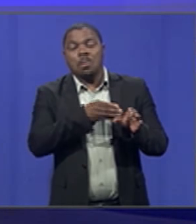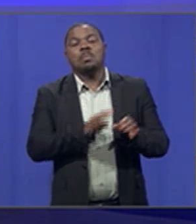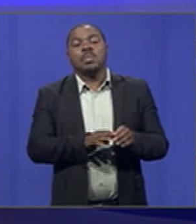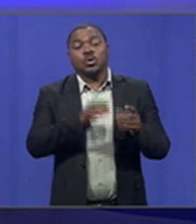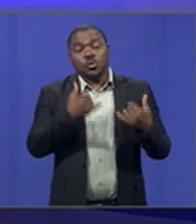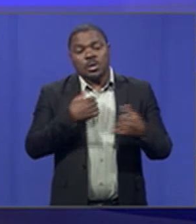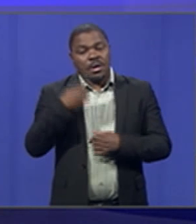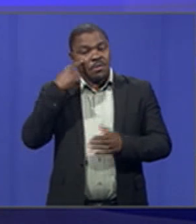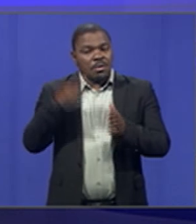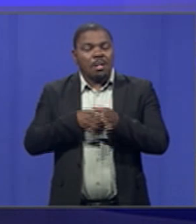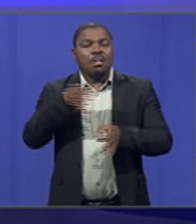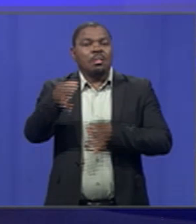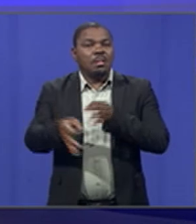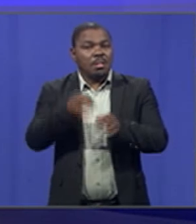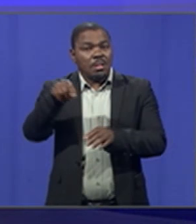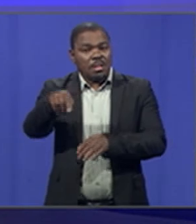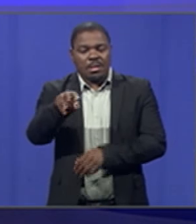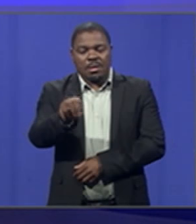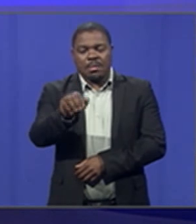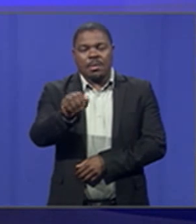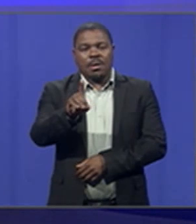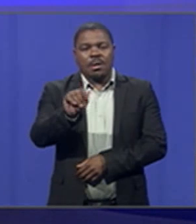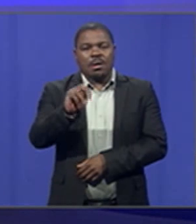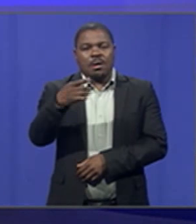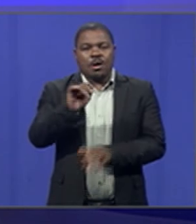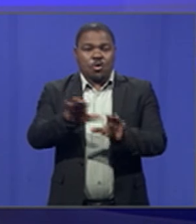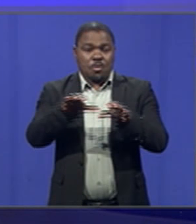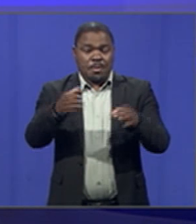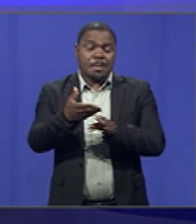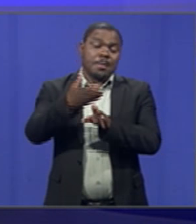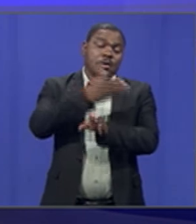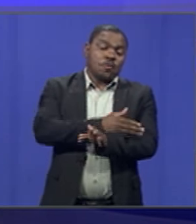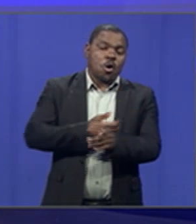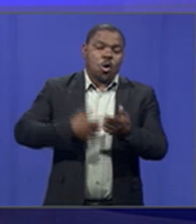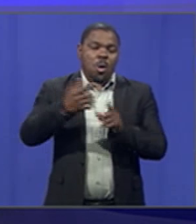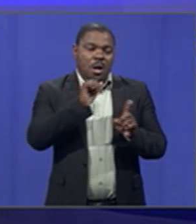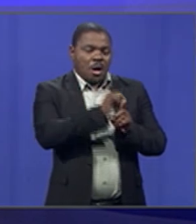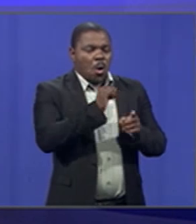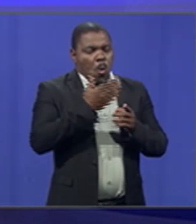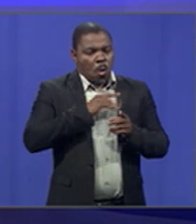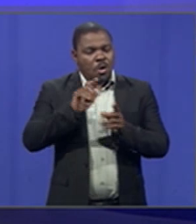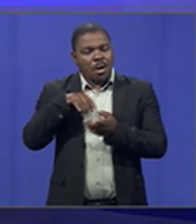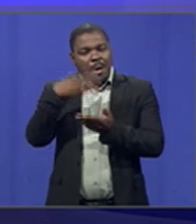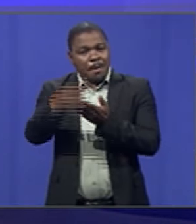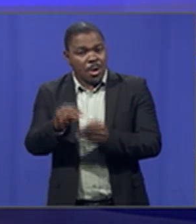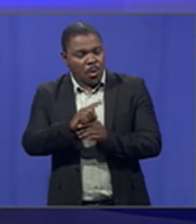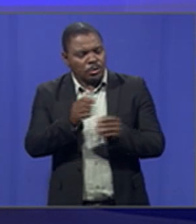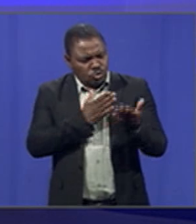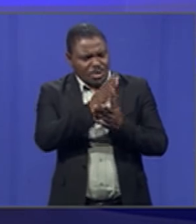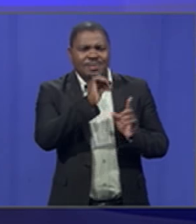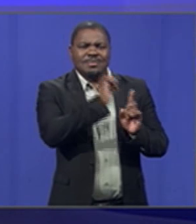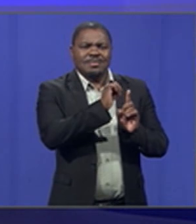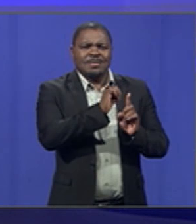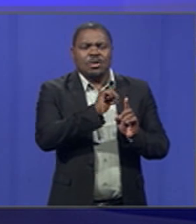bo tswelela ka kwa komising ya dipatlisiso ya Matlanga moraga gore babueledi ba gagwe ba emise kopo ya gagwe e malebana le tshwanelo ya gagwe